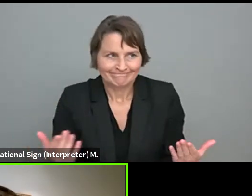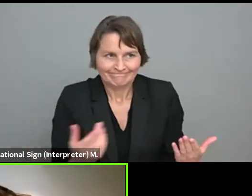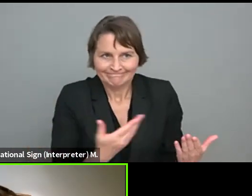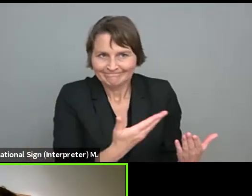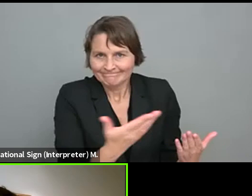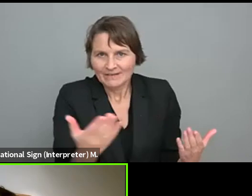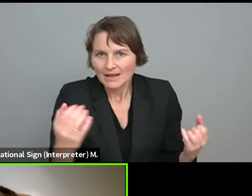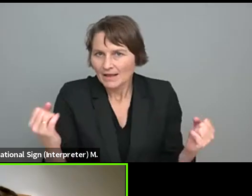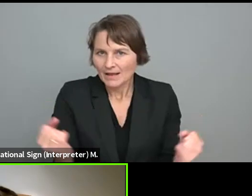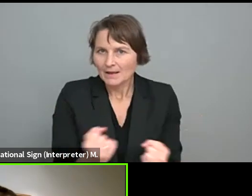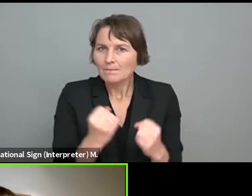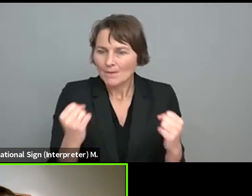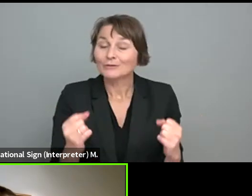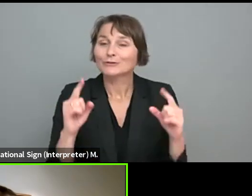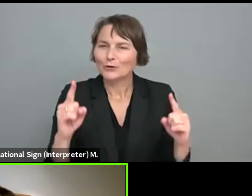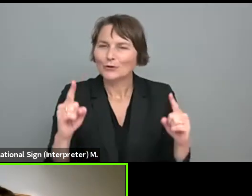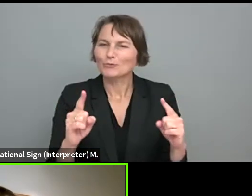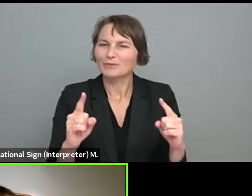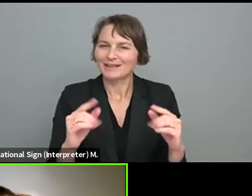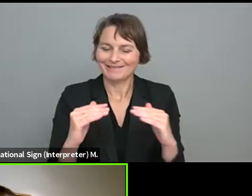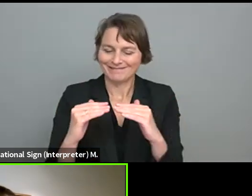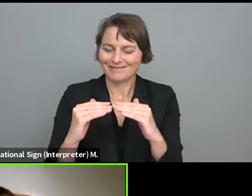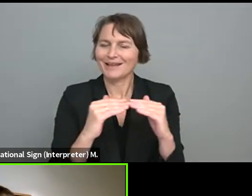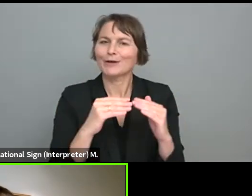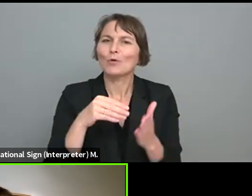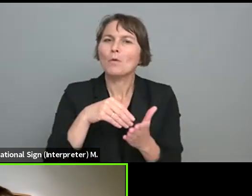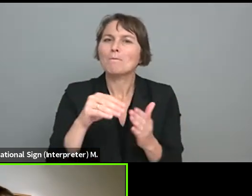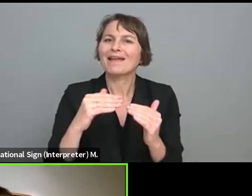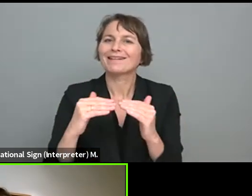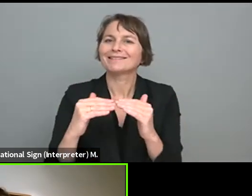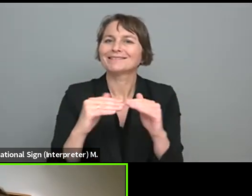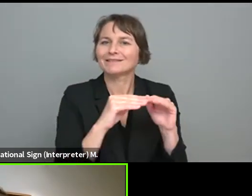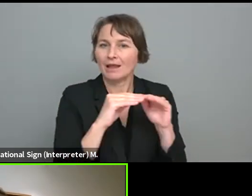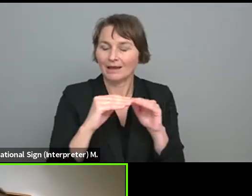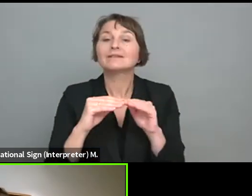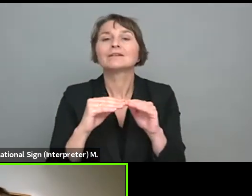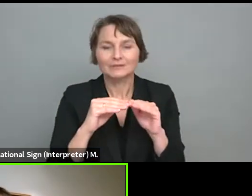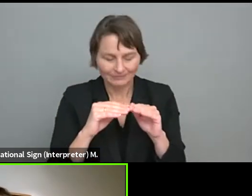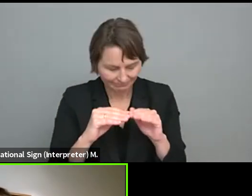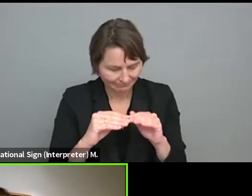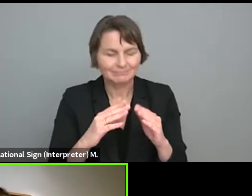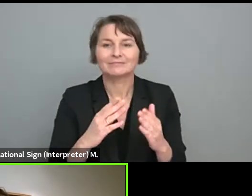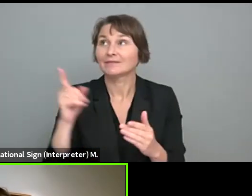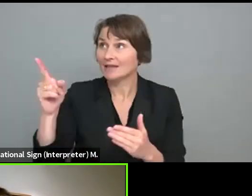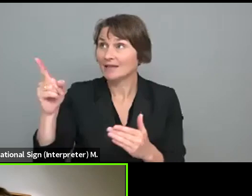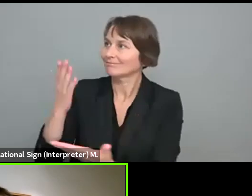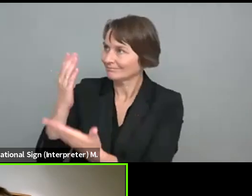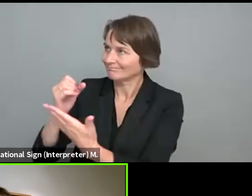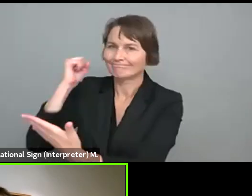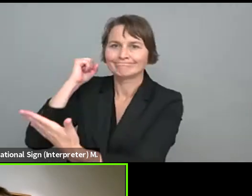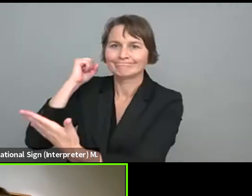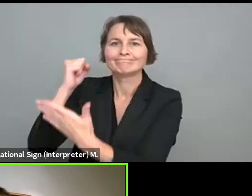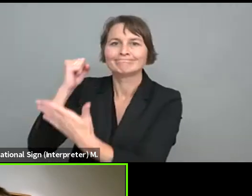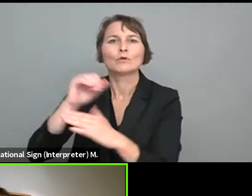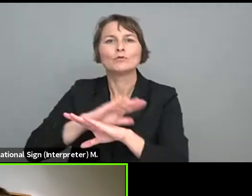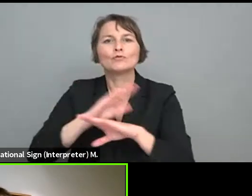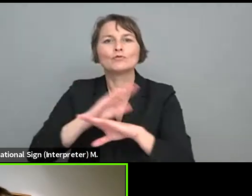standard. It is getting the company to certify that they are not discriminating, and that is